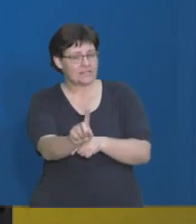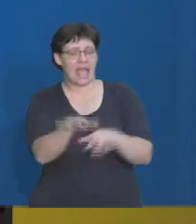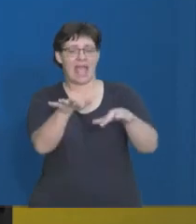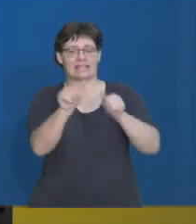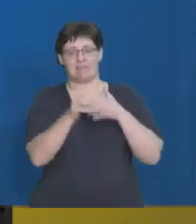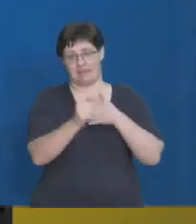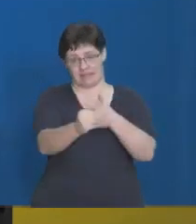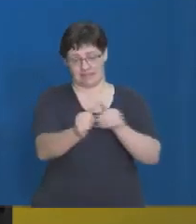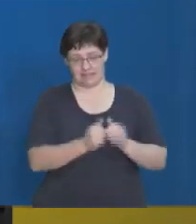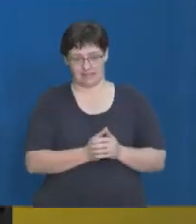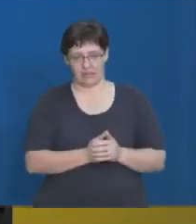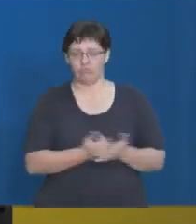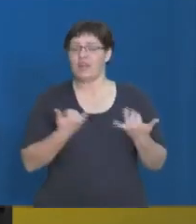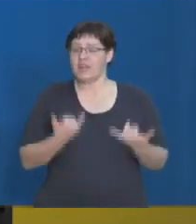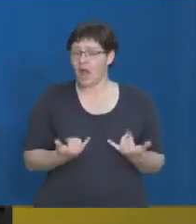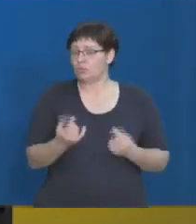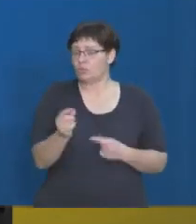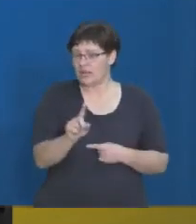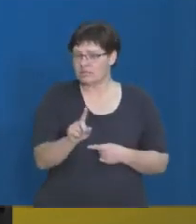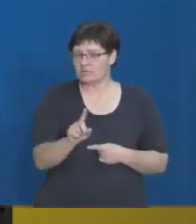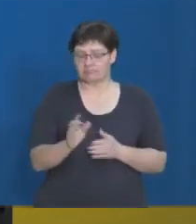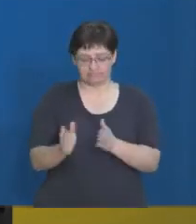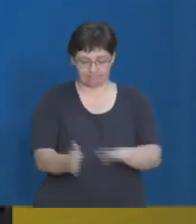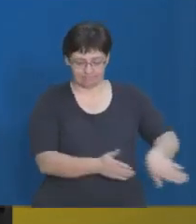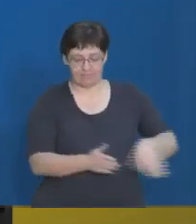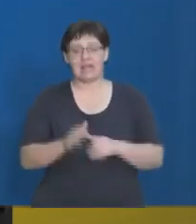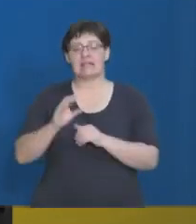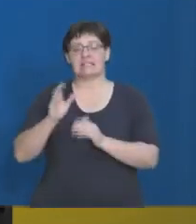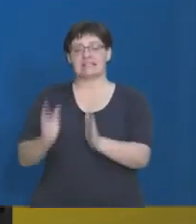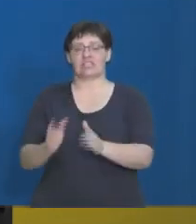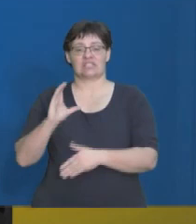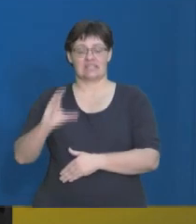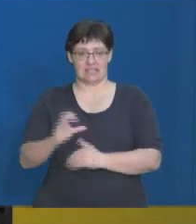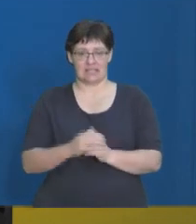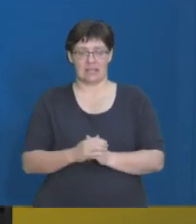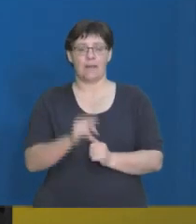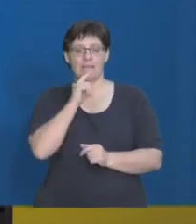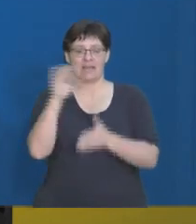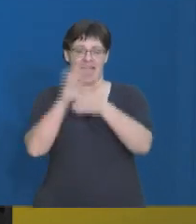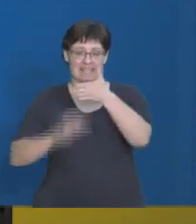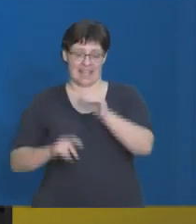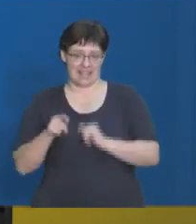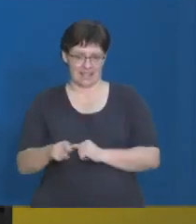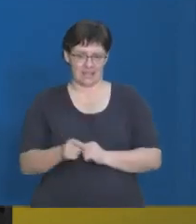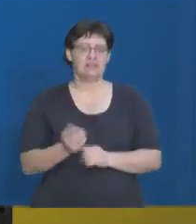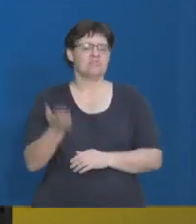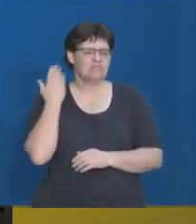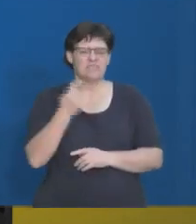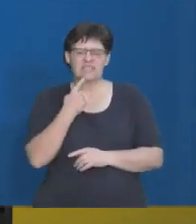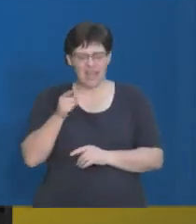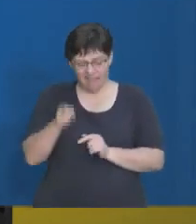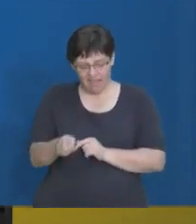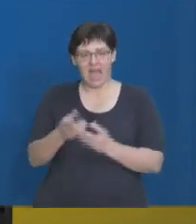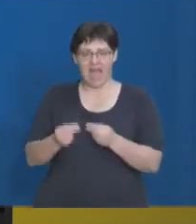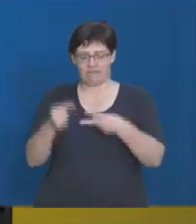guide. We are now going to move straight into looking at our section C, which is our essay. Like I said earlier on, section C has